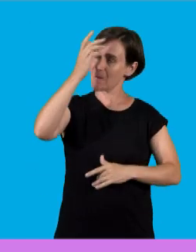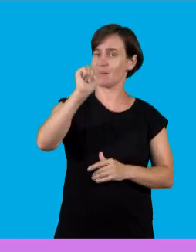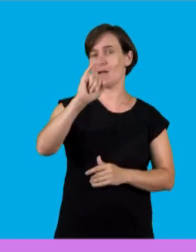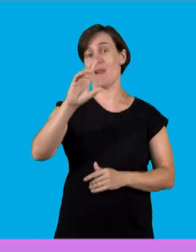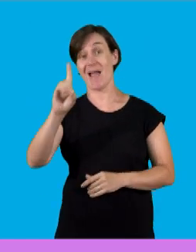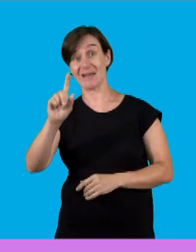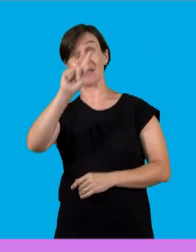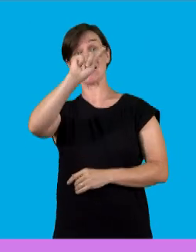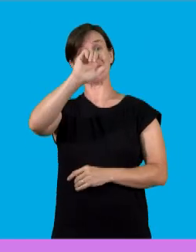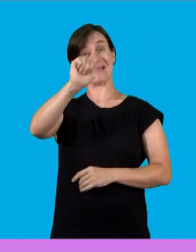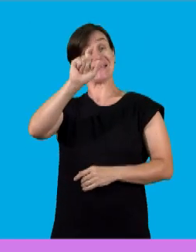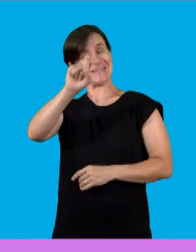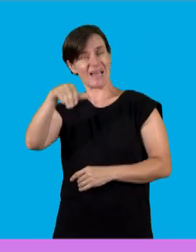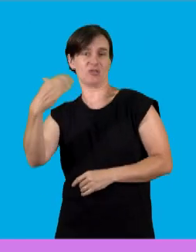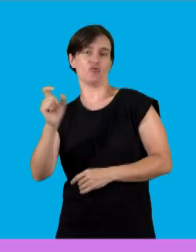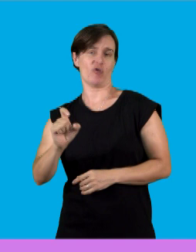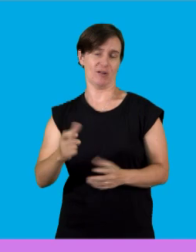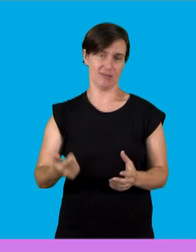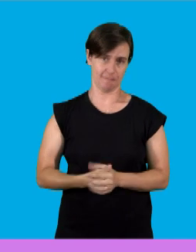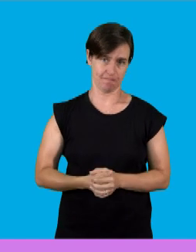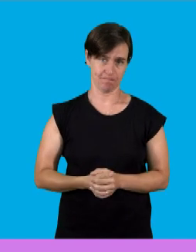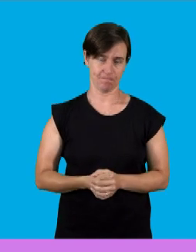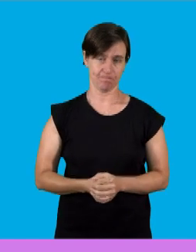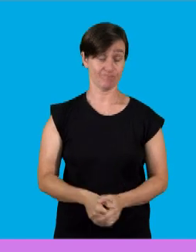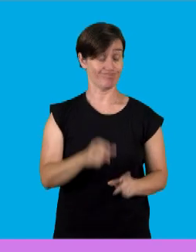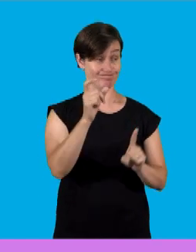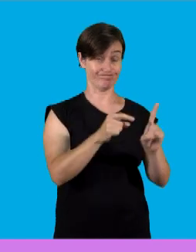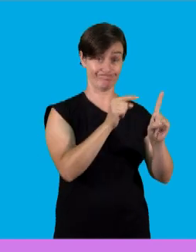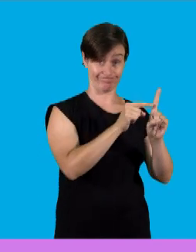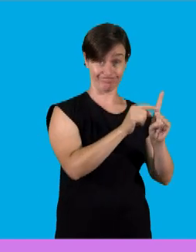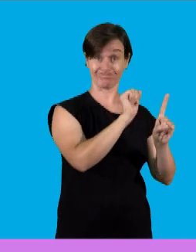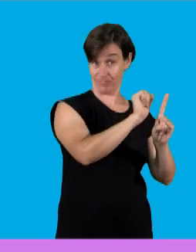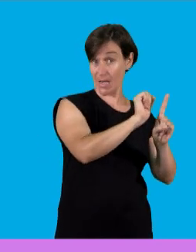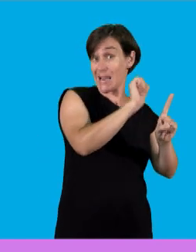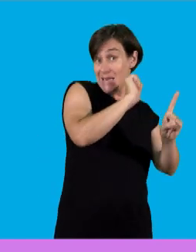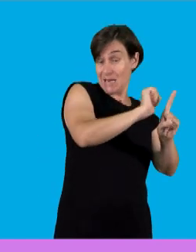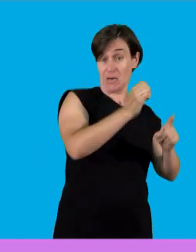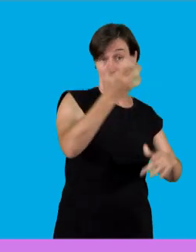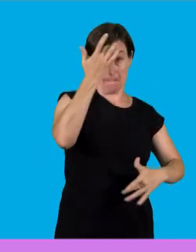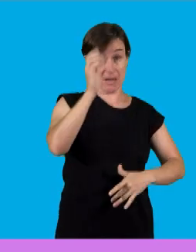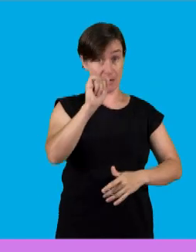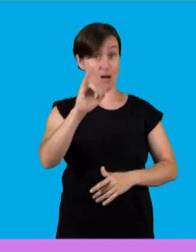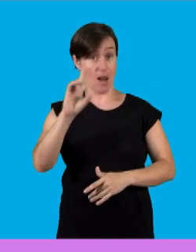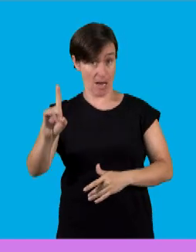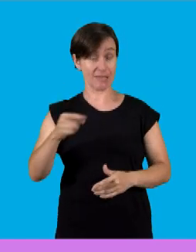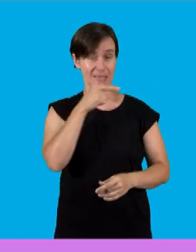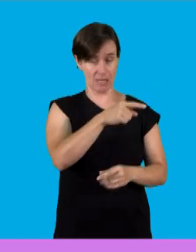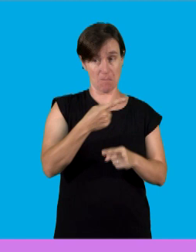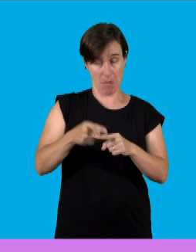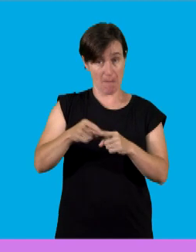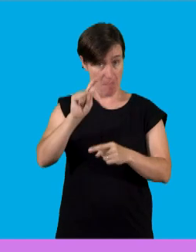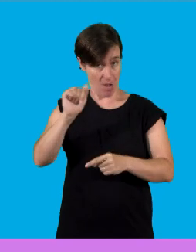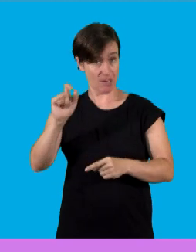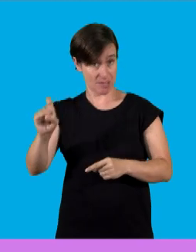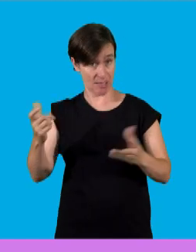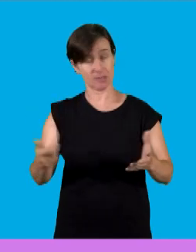medical aid tax credit as well. Remember, and I'll do it here, we said it's Mr. Watson. Okay, so we have Mr. Watson, he's the taxpayer.